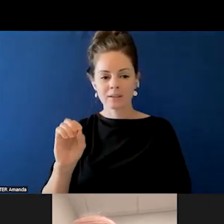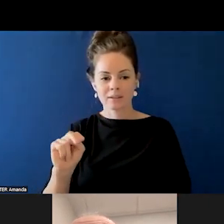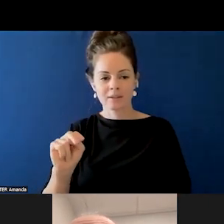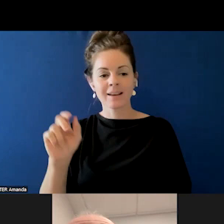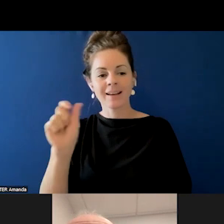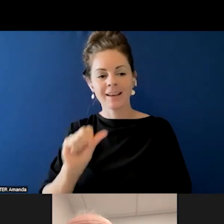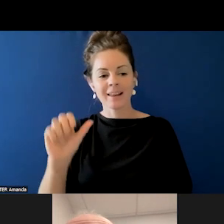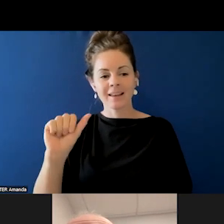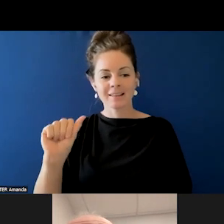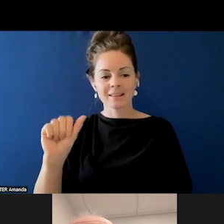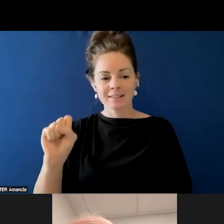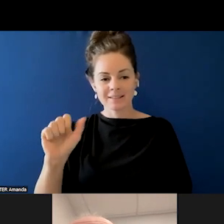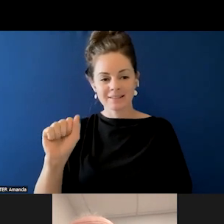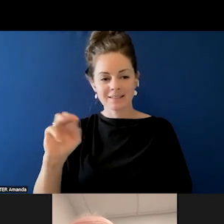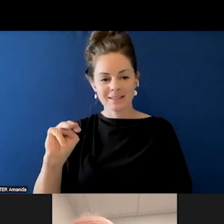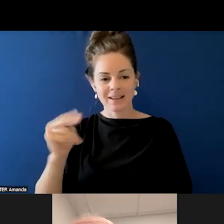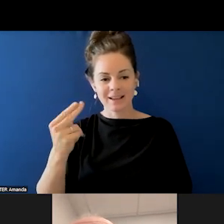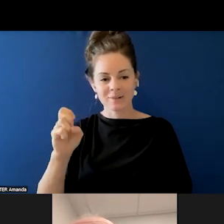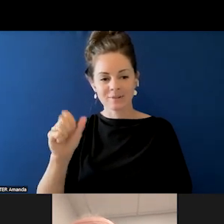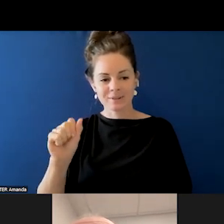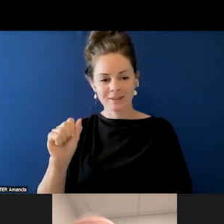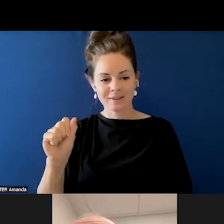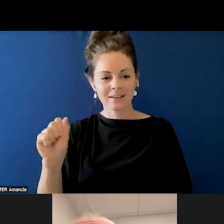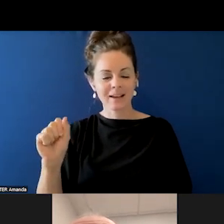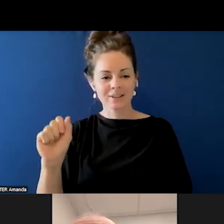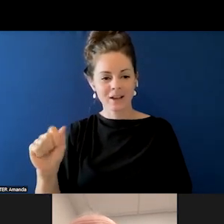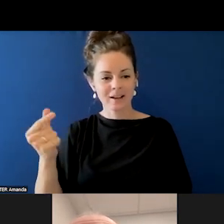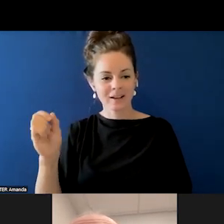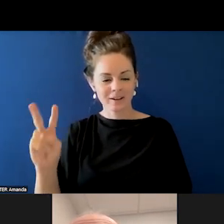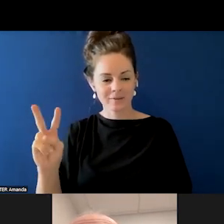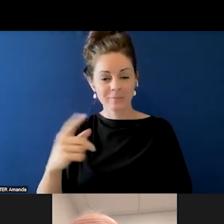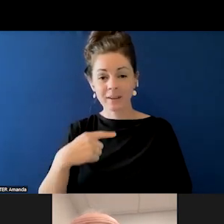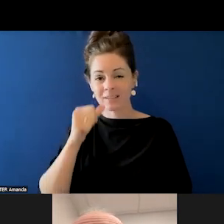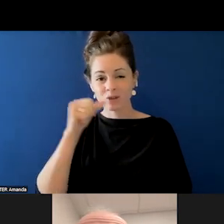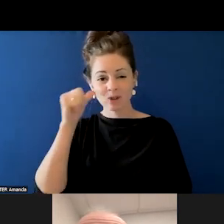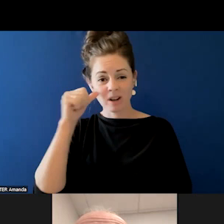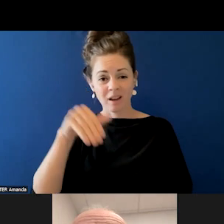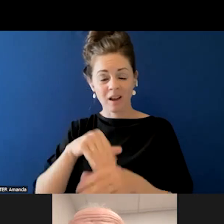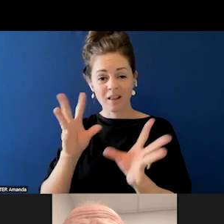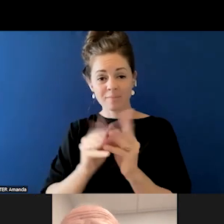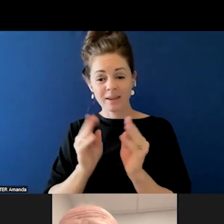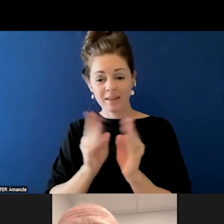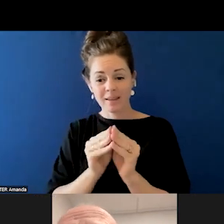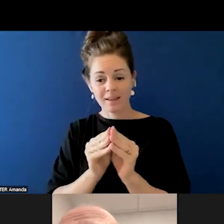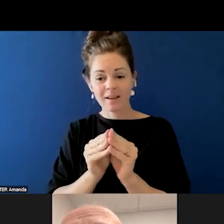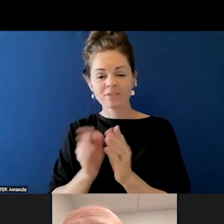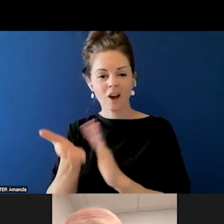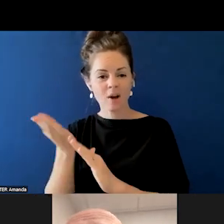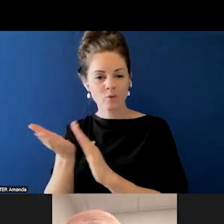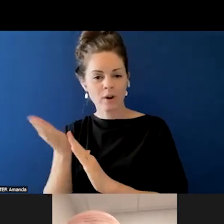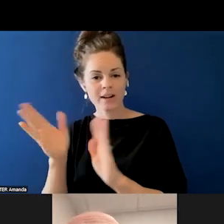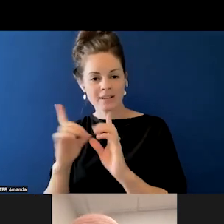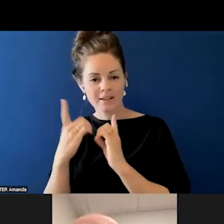samhsa.hhs.gov. Also, just mentioned yesterday, I was at a meeting hosted by ACF, which is one of the operating divisions